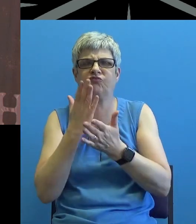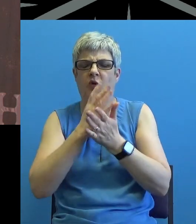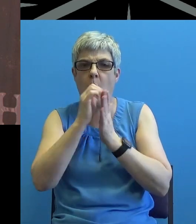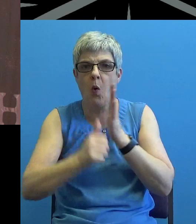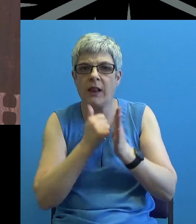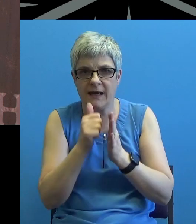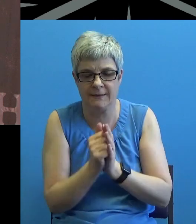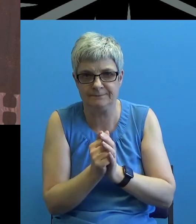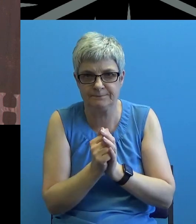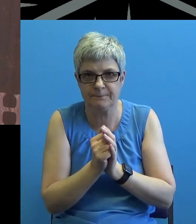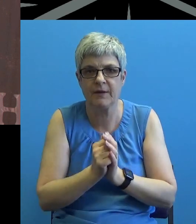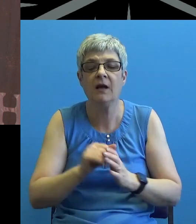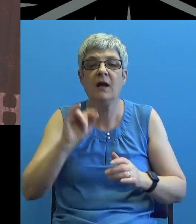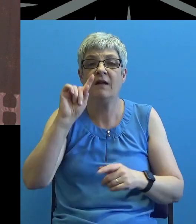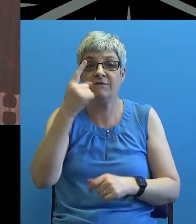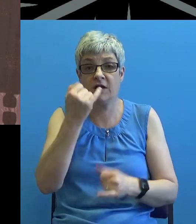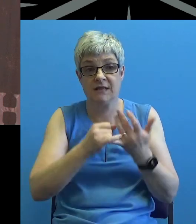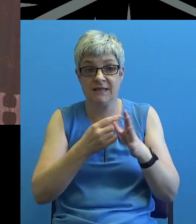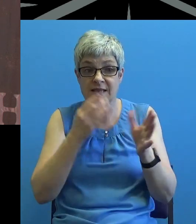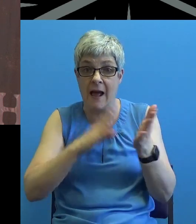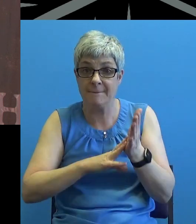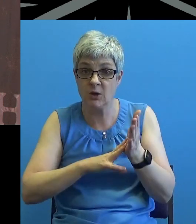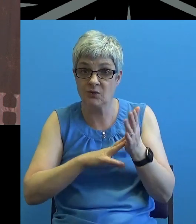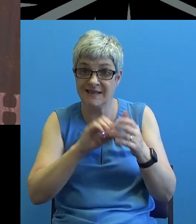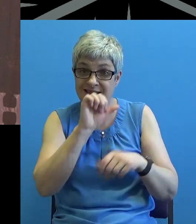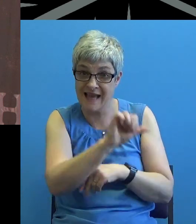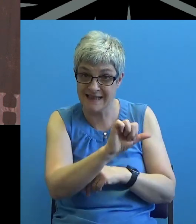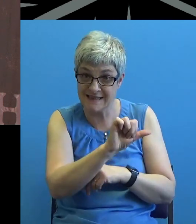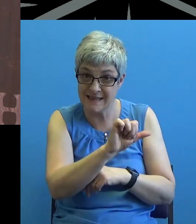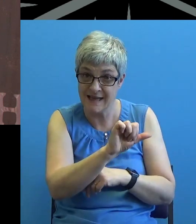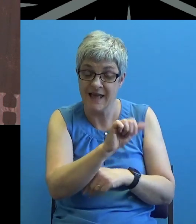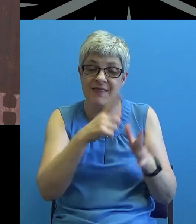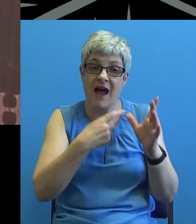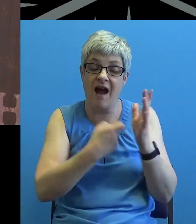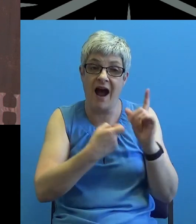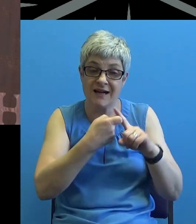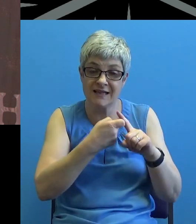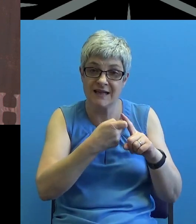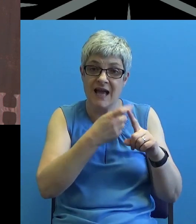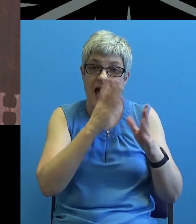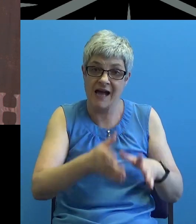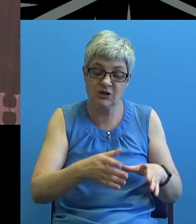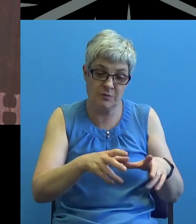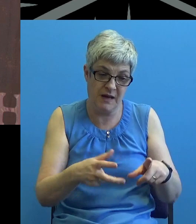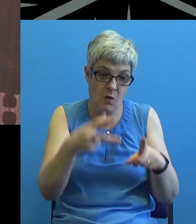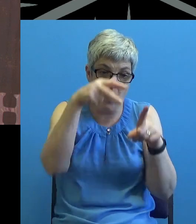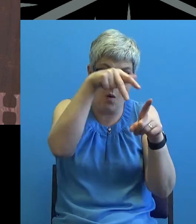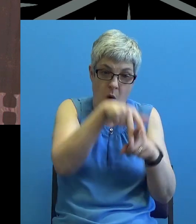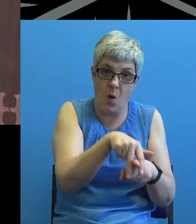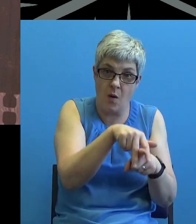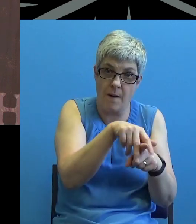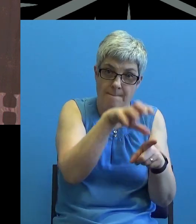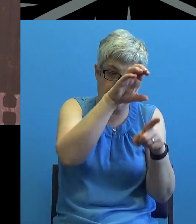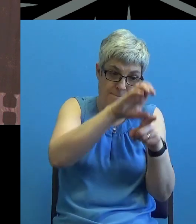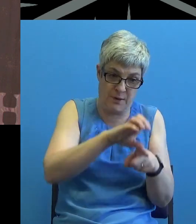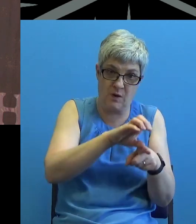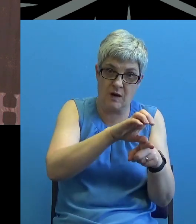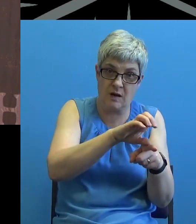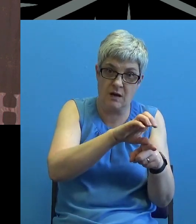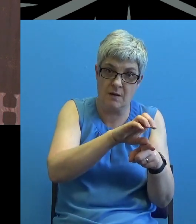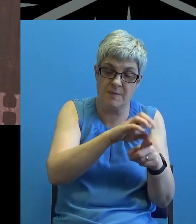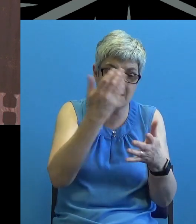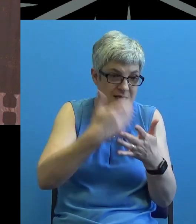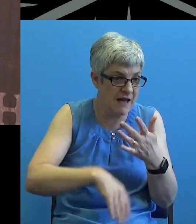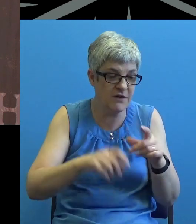we read in 1 Samuel 6, verse 7, that the ark had to be carried on an animal that had never been yoked or broken